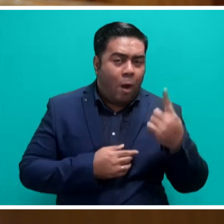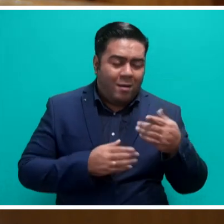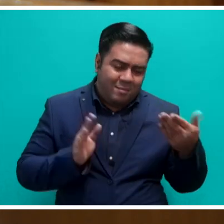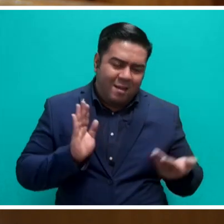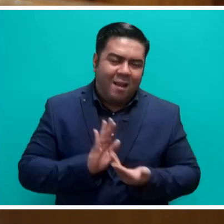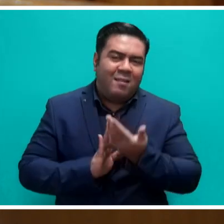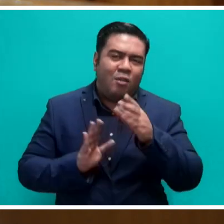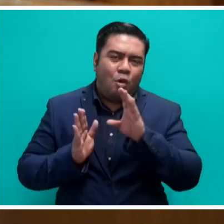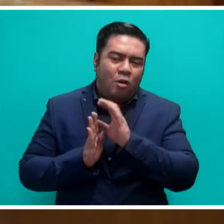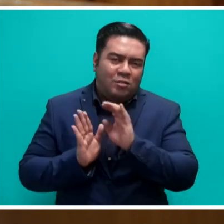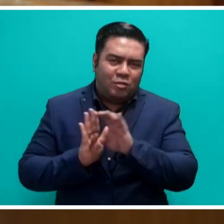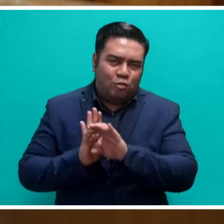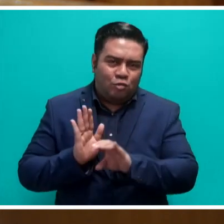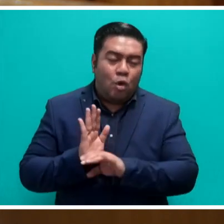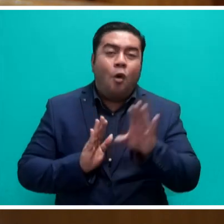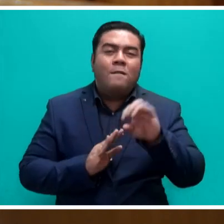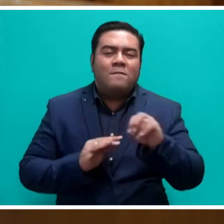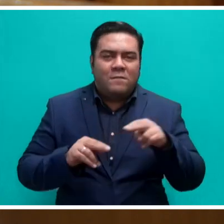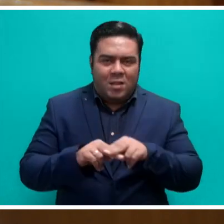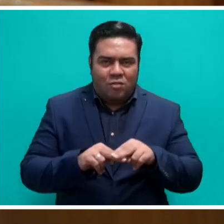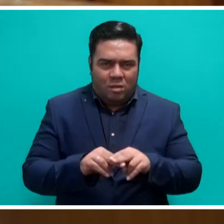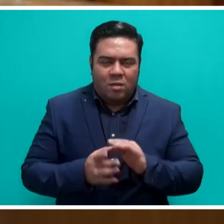of Fiji.